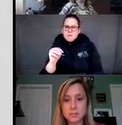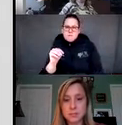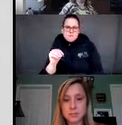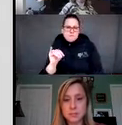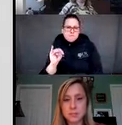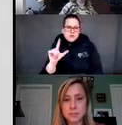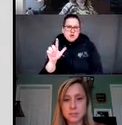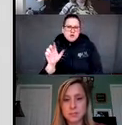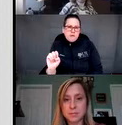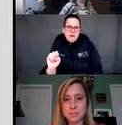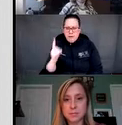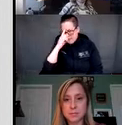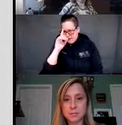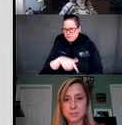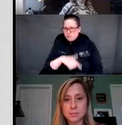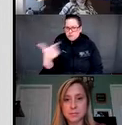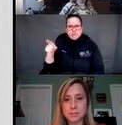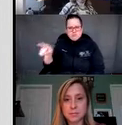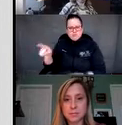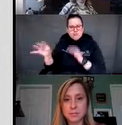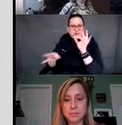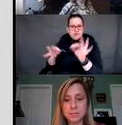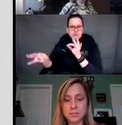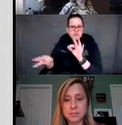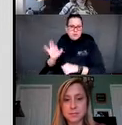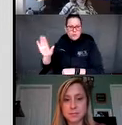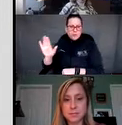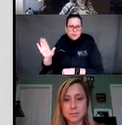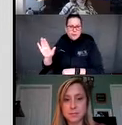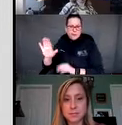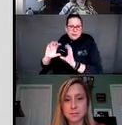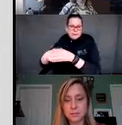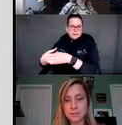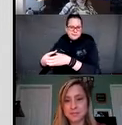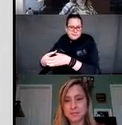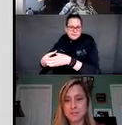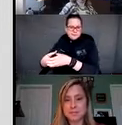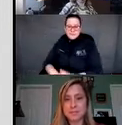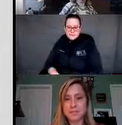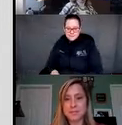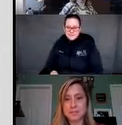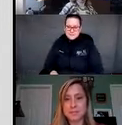and she's going to talk a little bit about folks in her group.